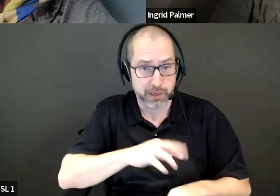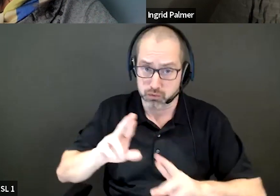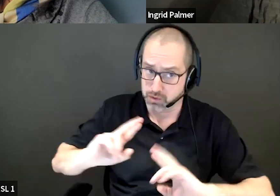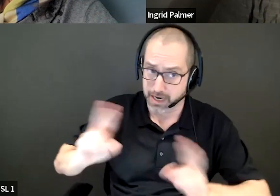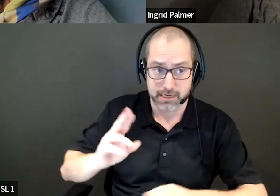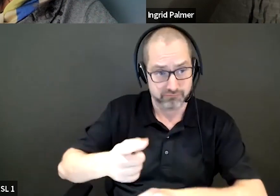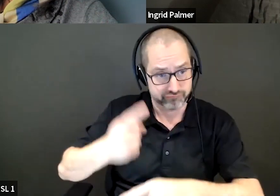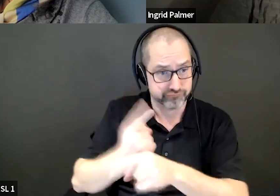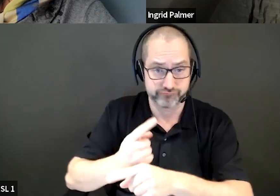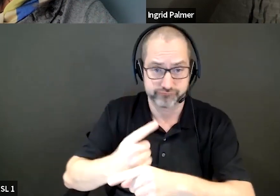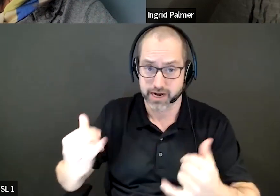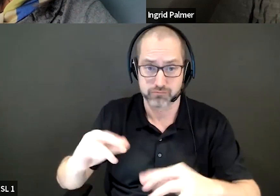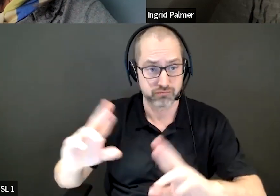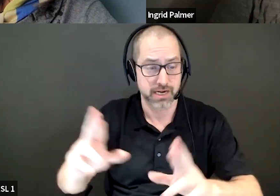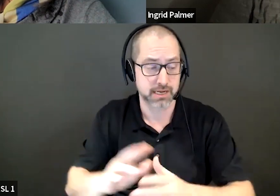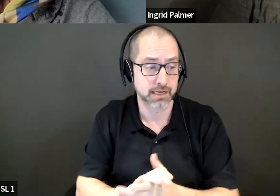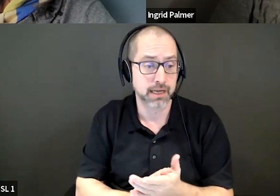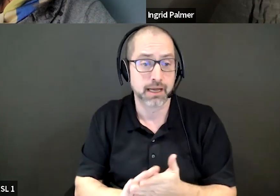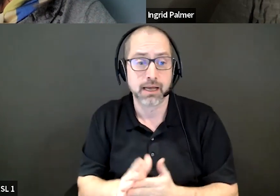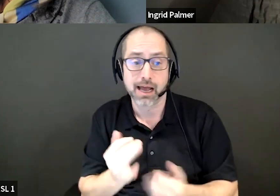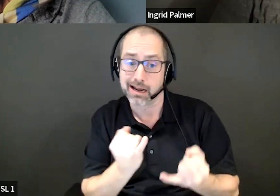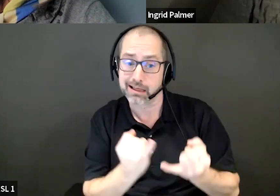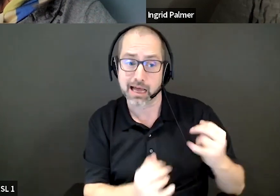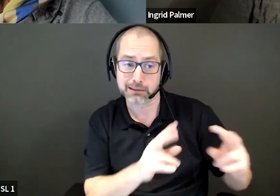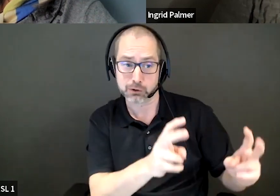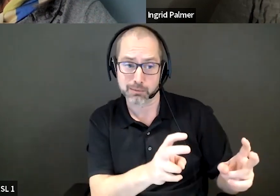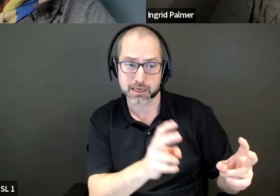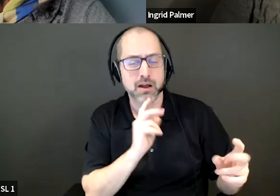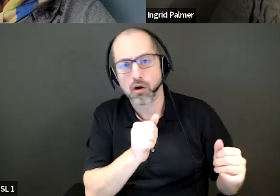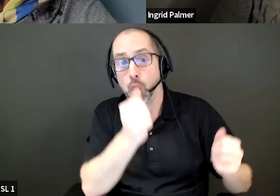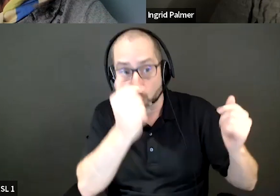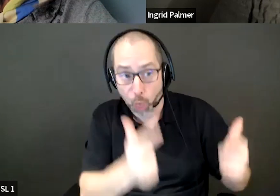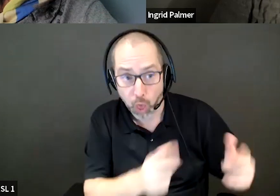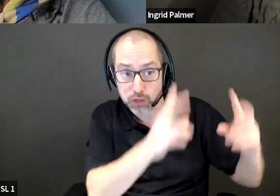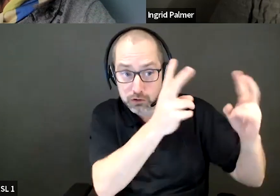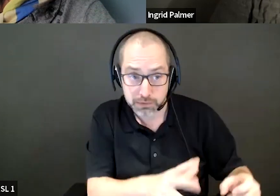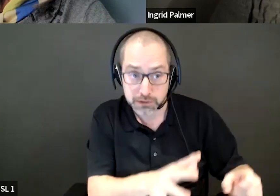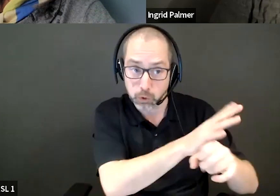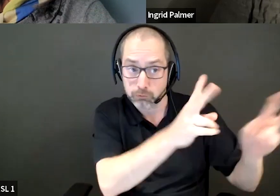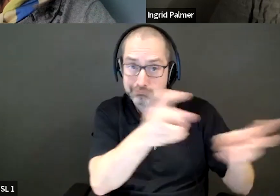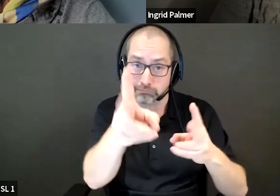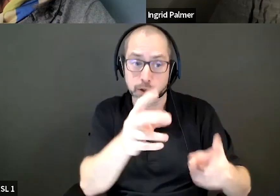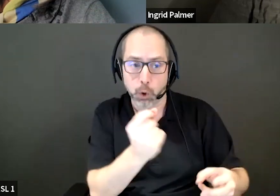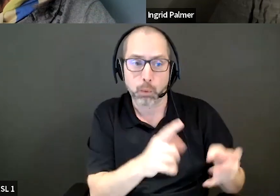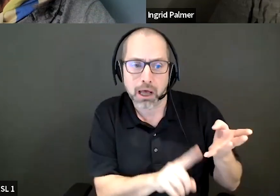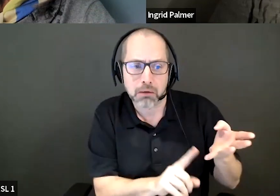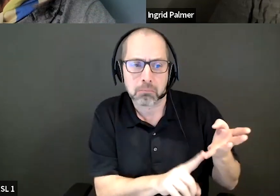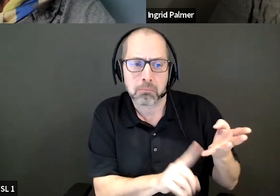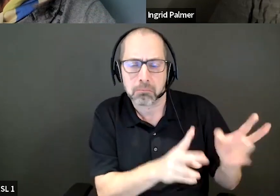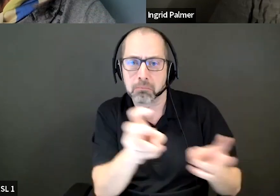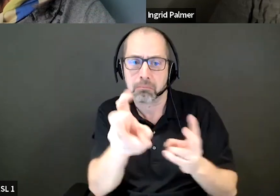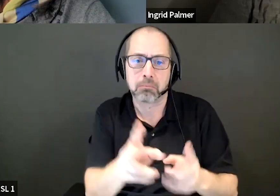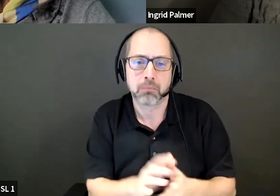but certainly not least, as we can't cover all of the amazing conversations that happened, there was also discussion around